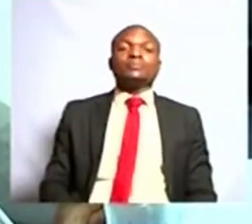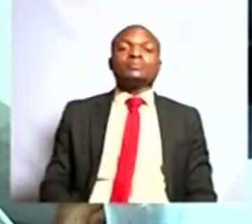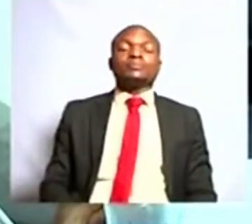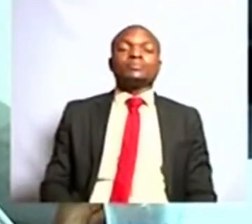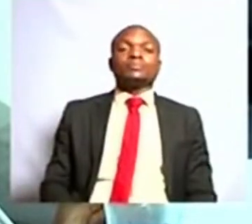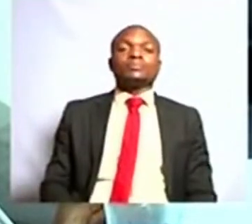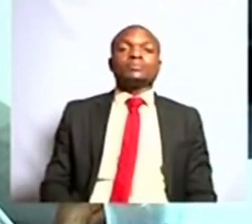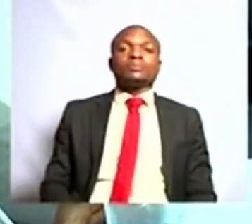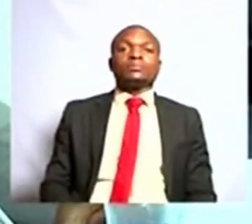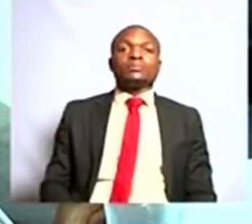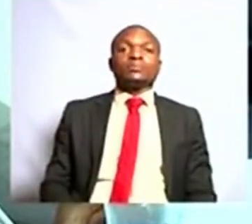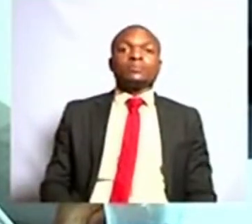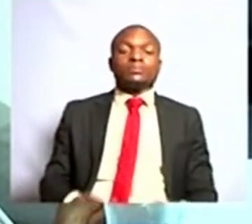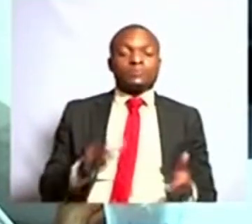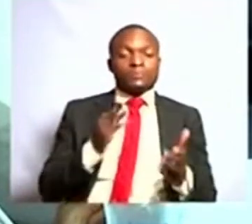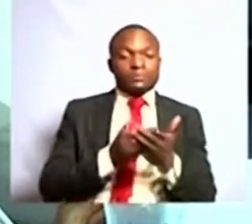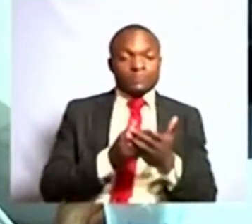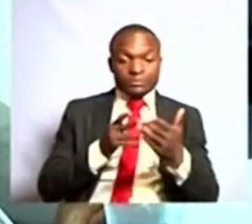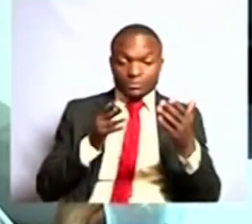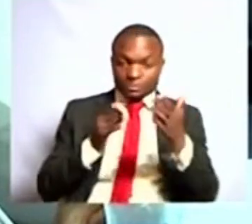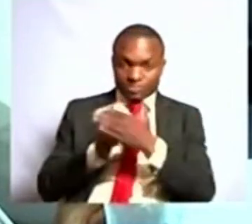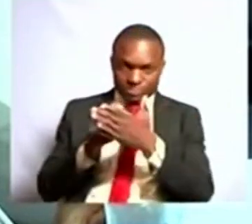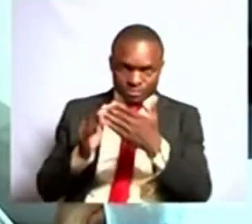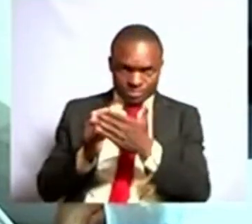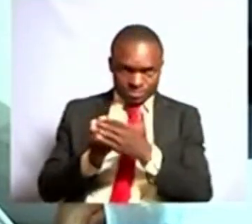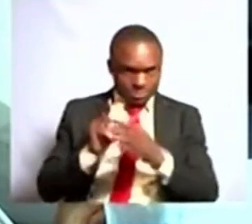it was a race against time